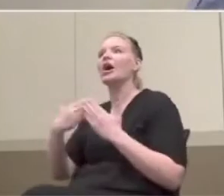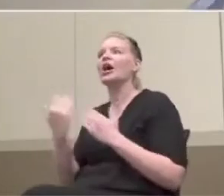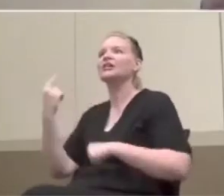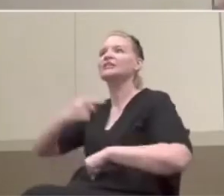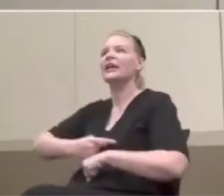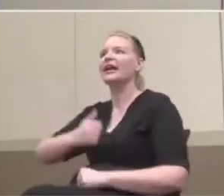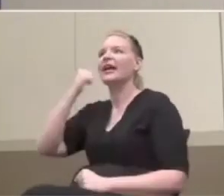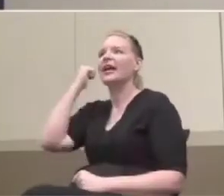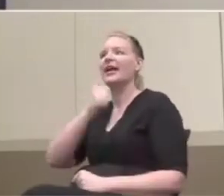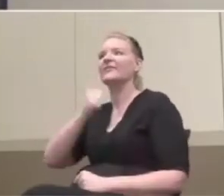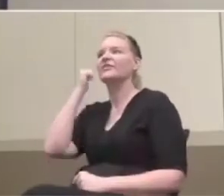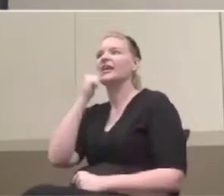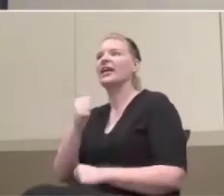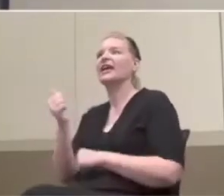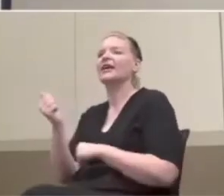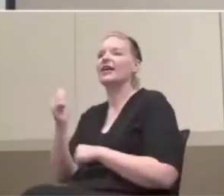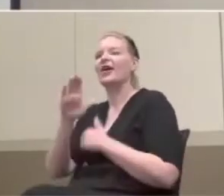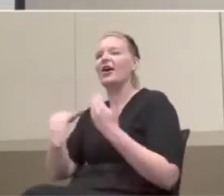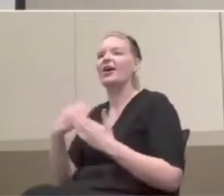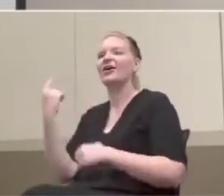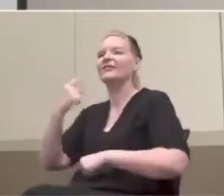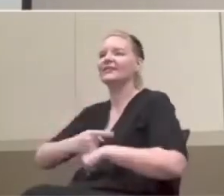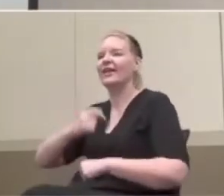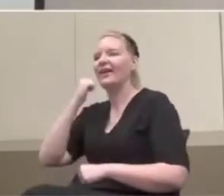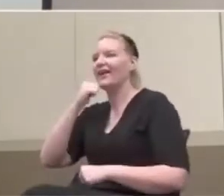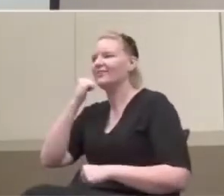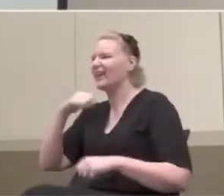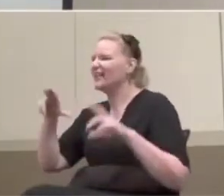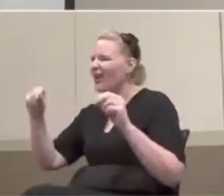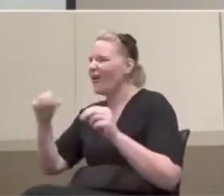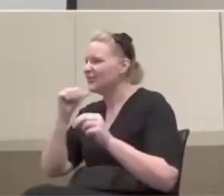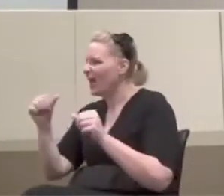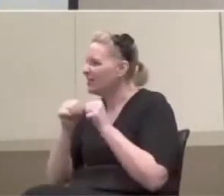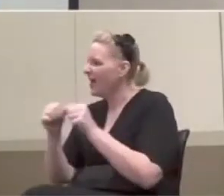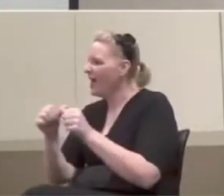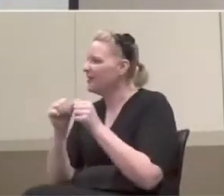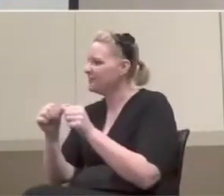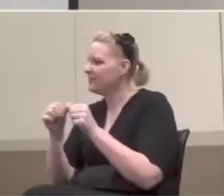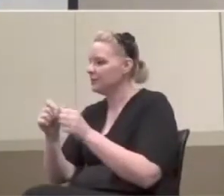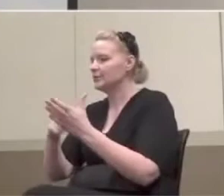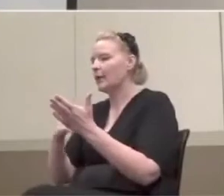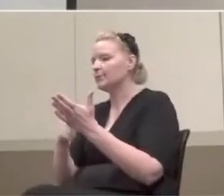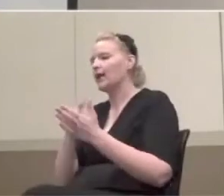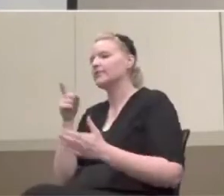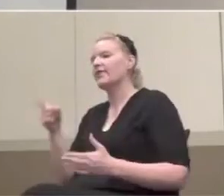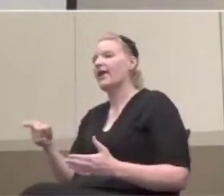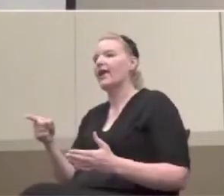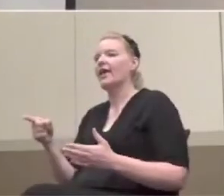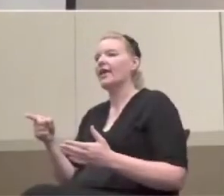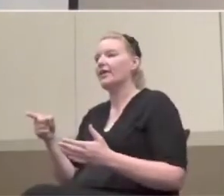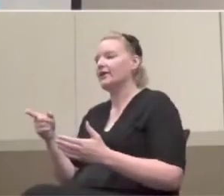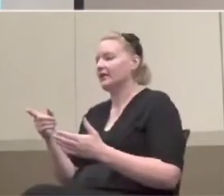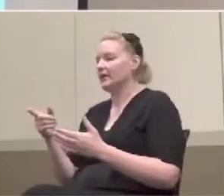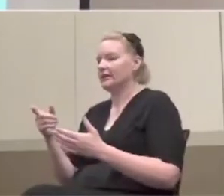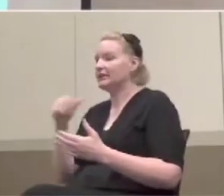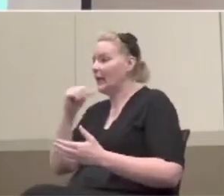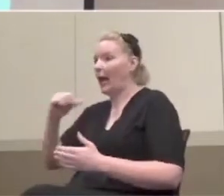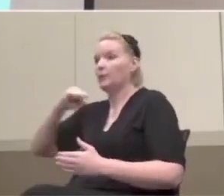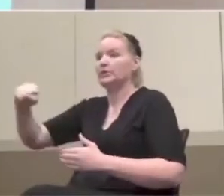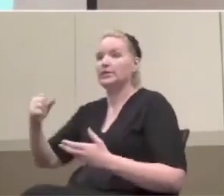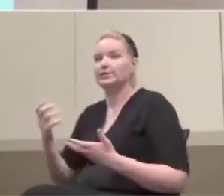not constantly. There are lots of times when he or she may not actually be resisting